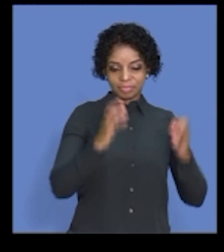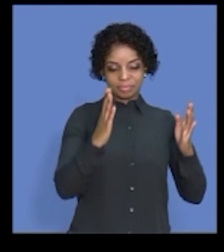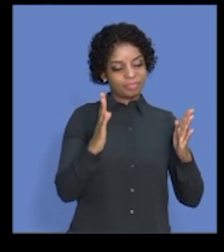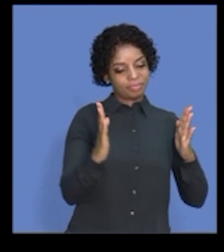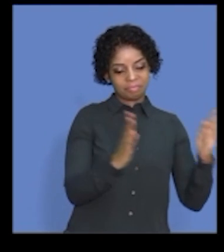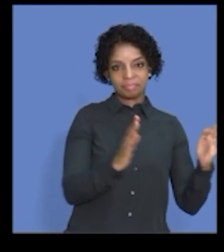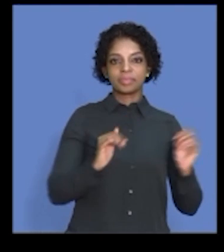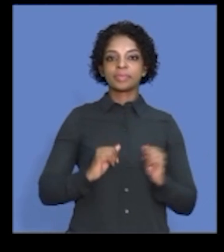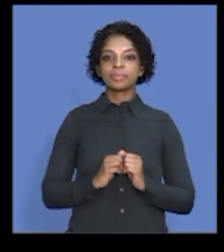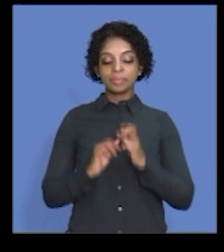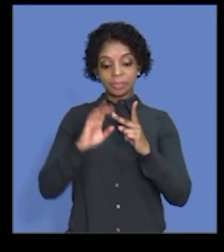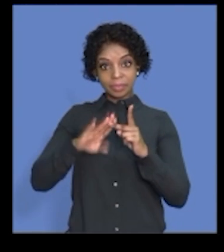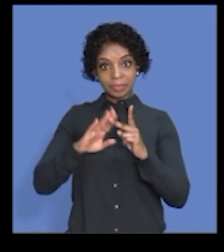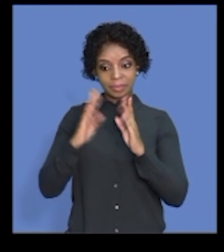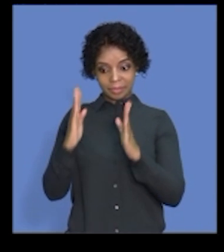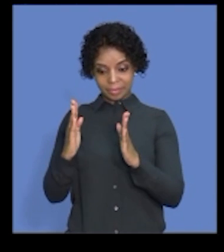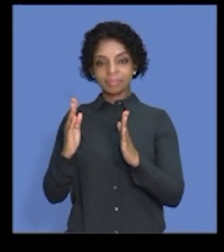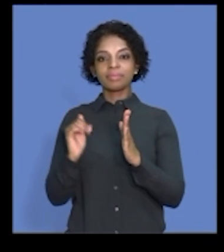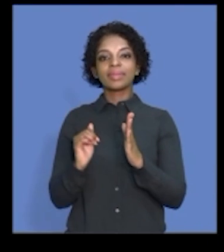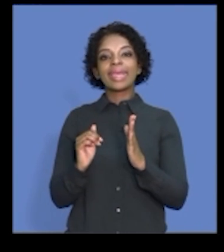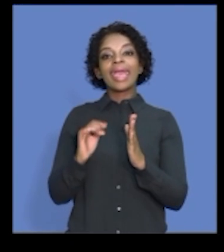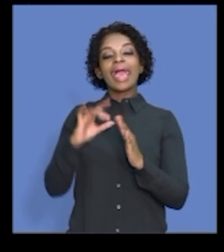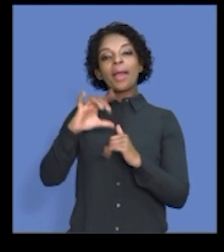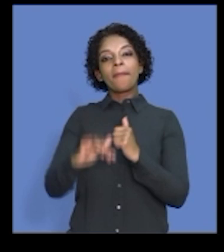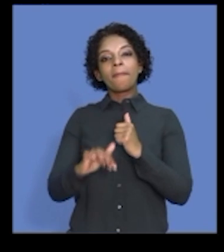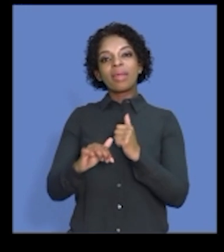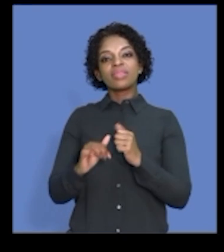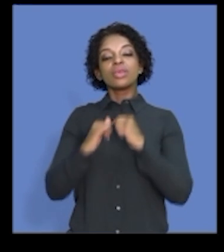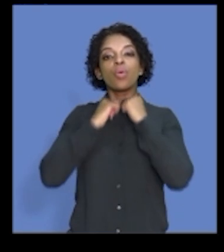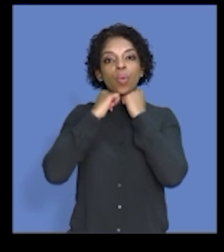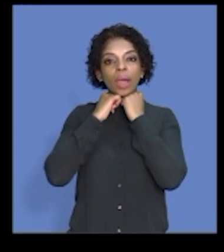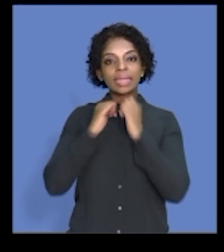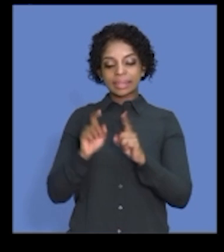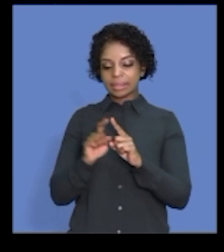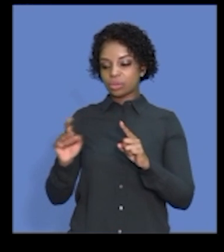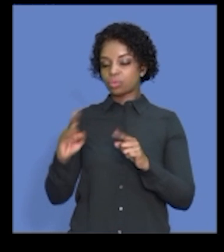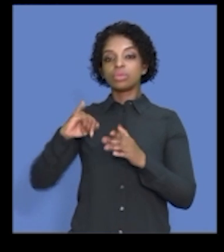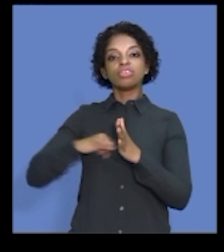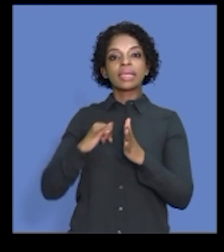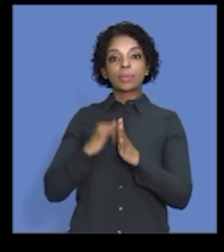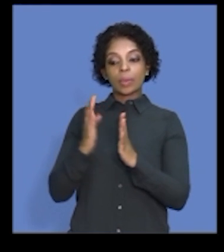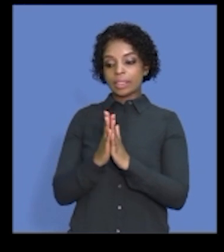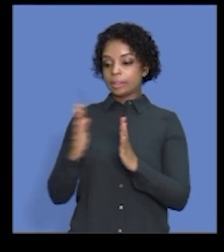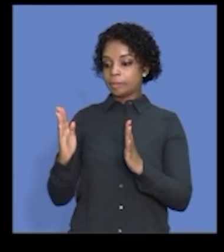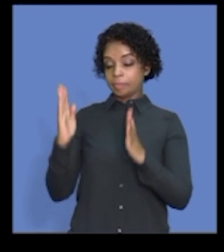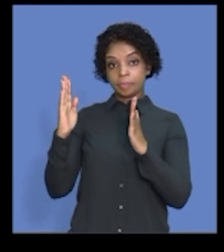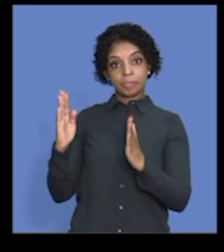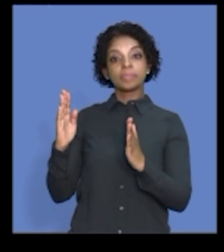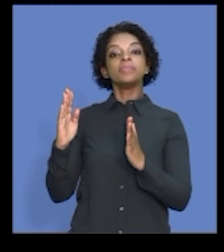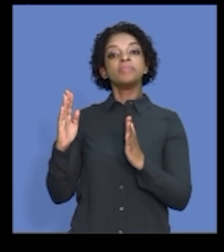rental was for 6 months from August including January. So 6 months at